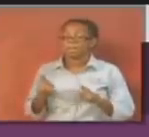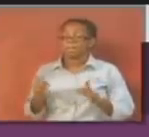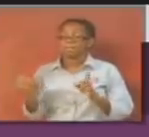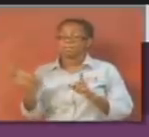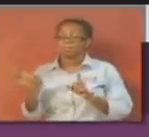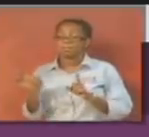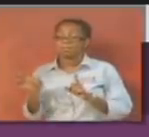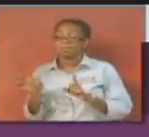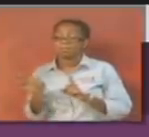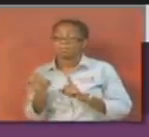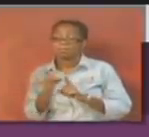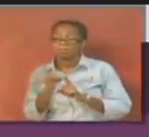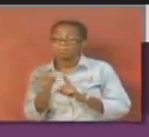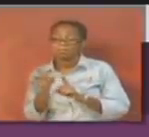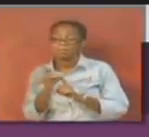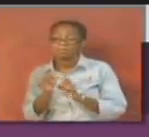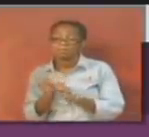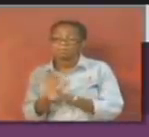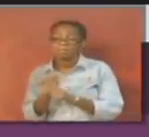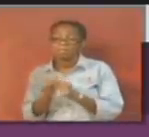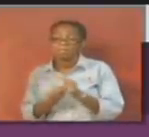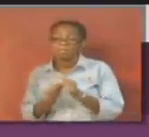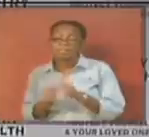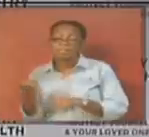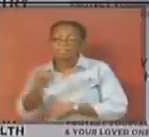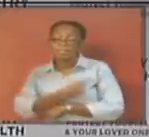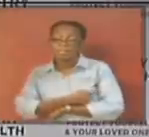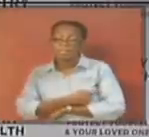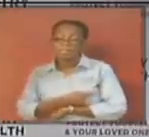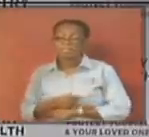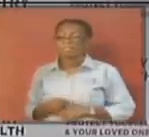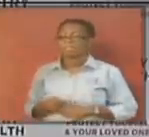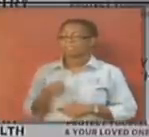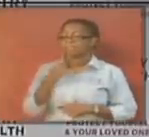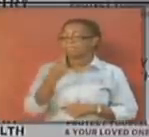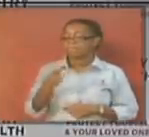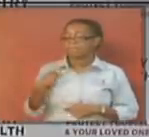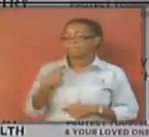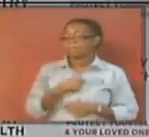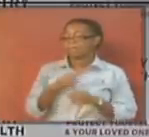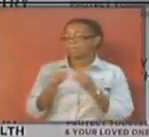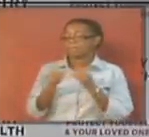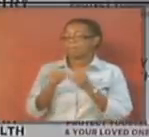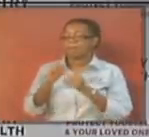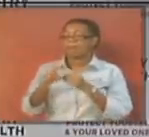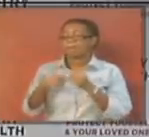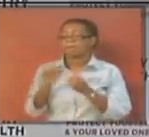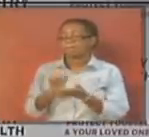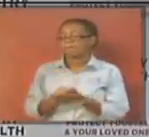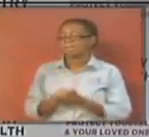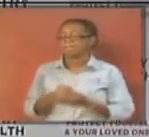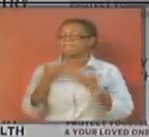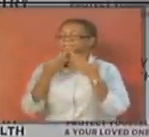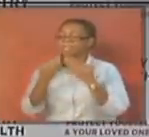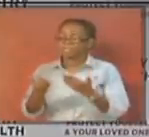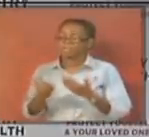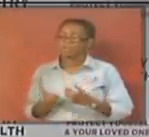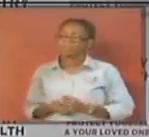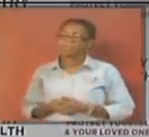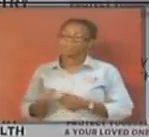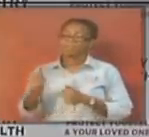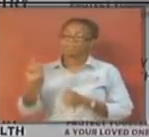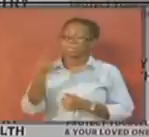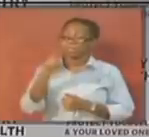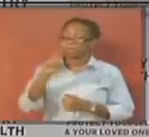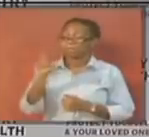to those reporting samples. Thank you. Okay, so the first question, generally speaking, you're talking about somebody that doesn't